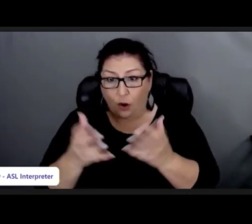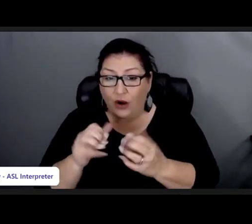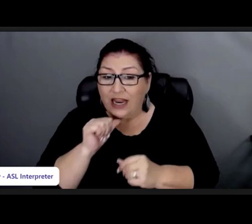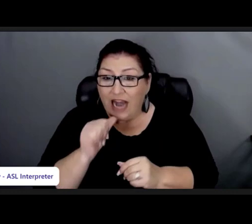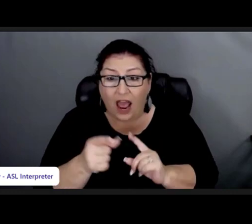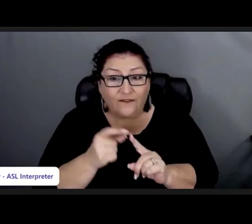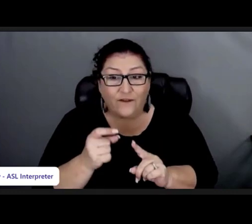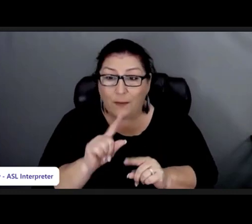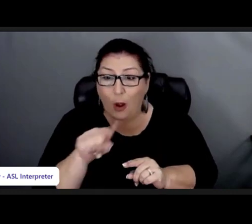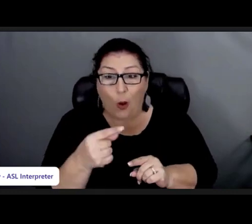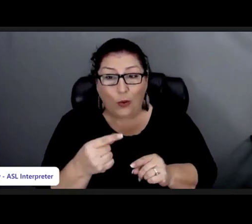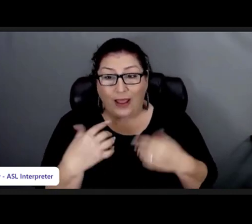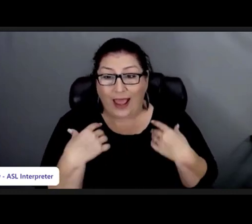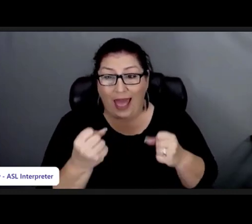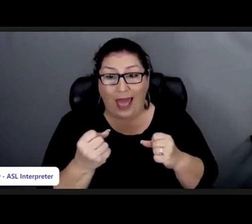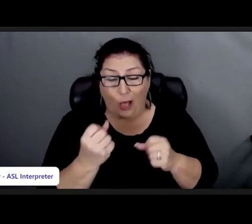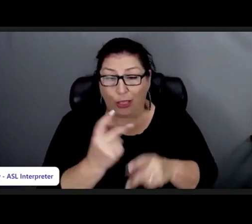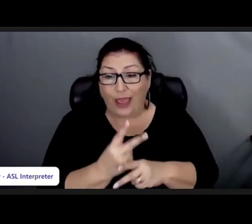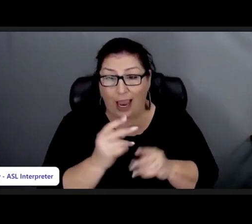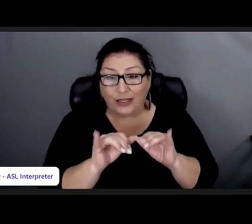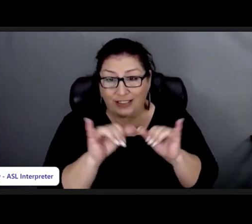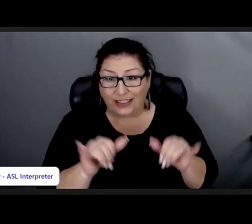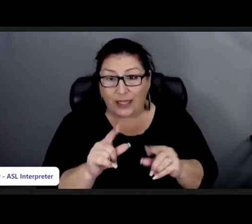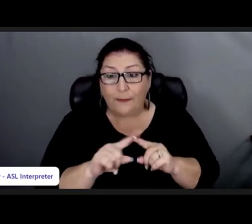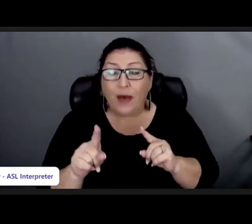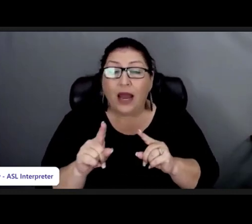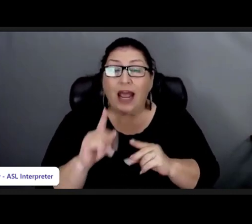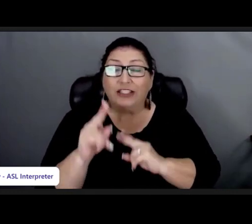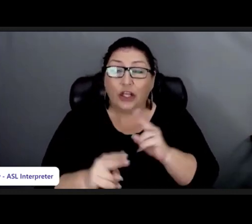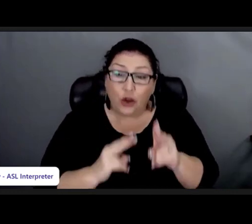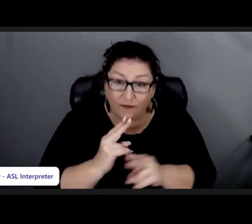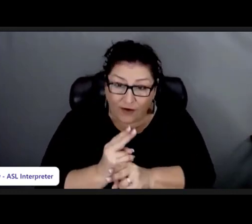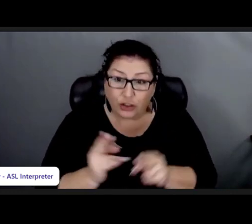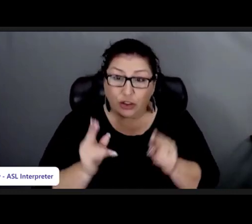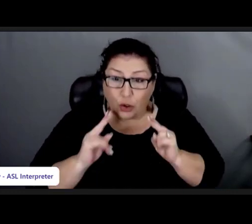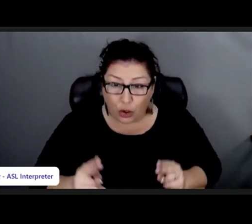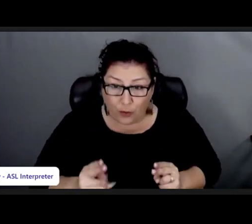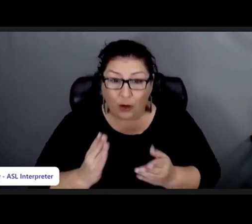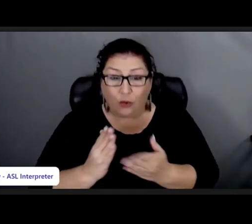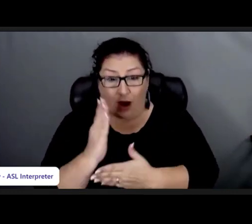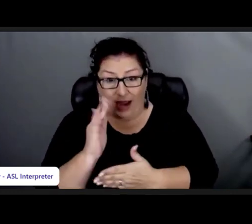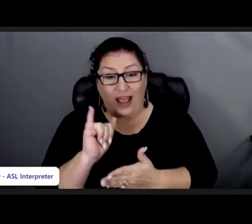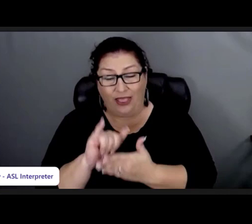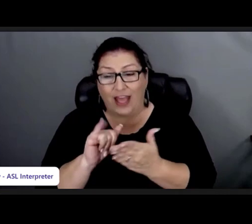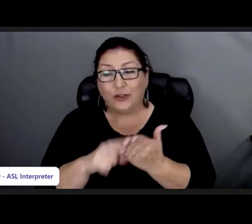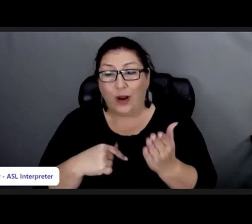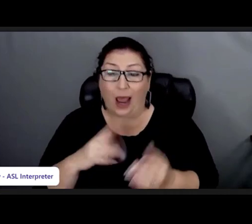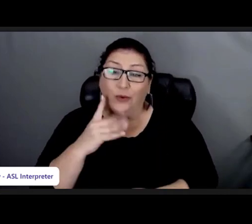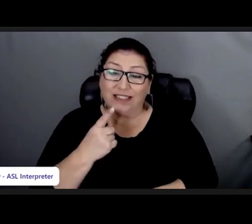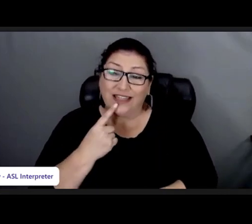healthcare system, but it's a universal human right. And that's what I would say. Thank you.